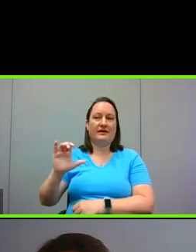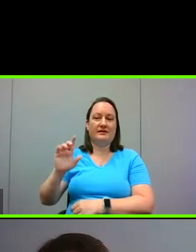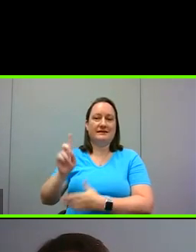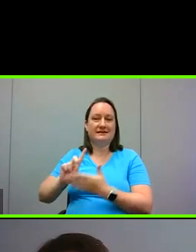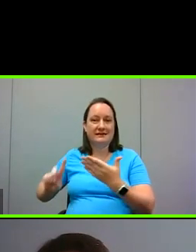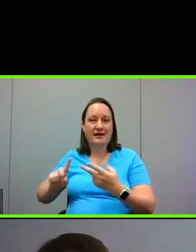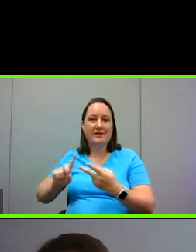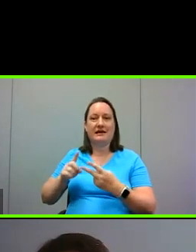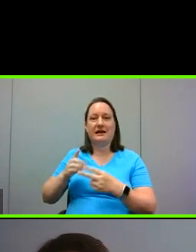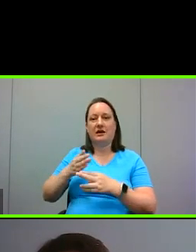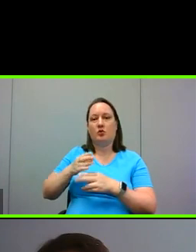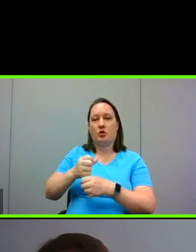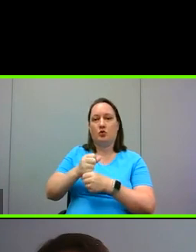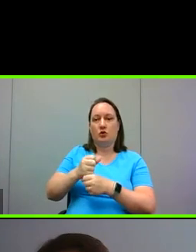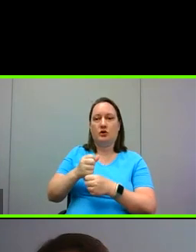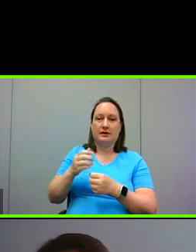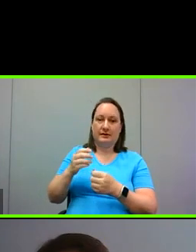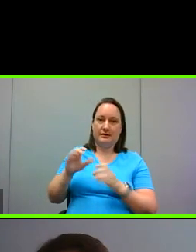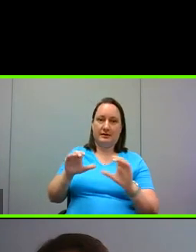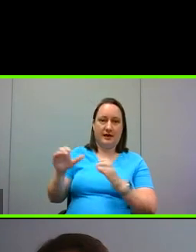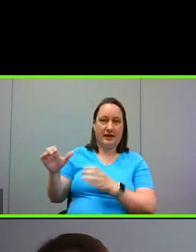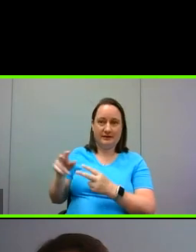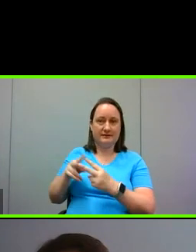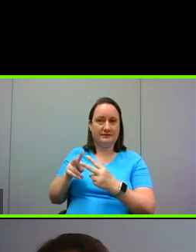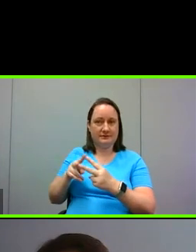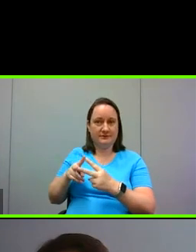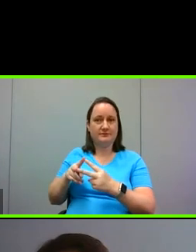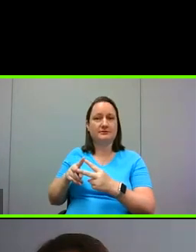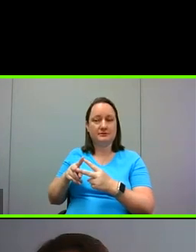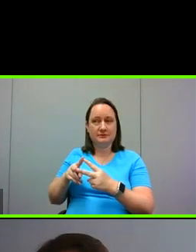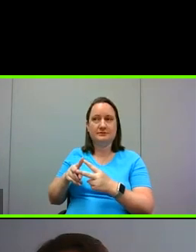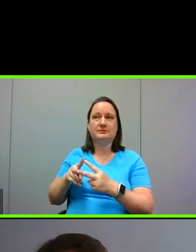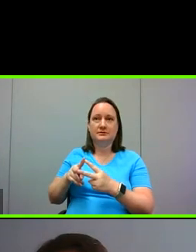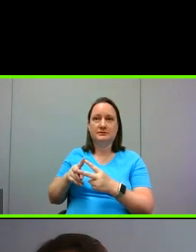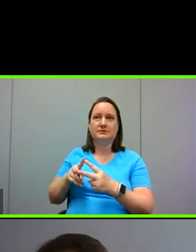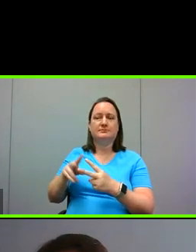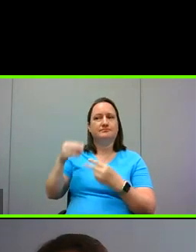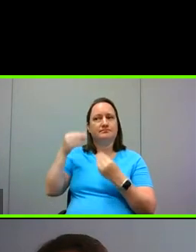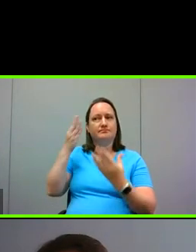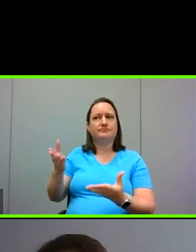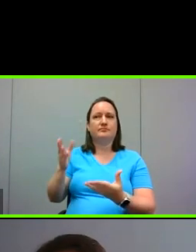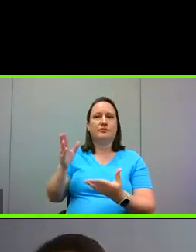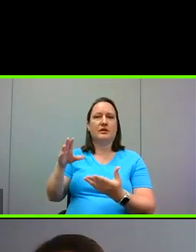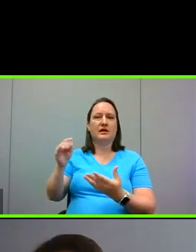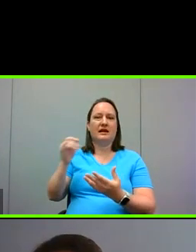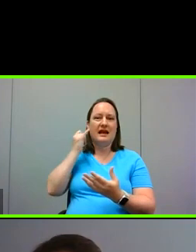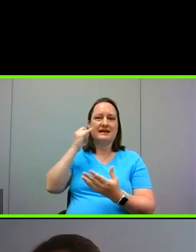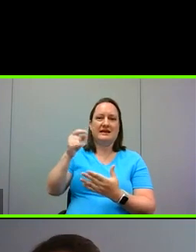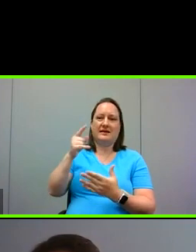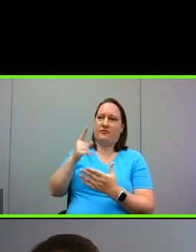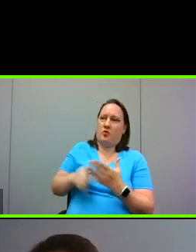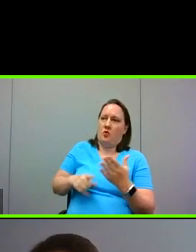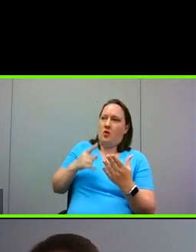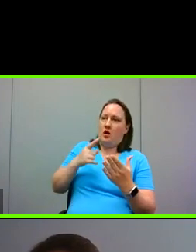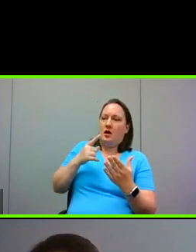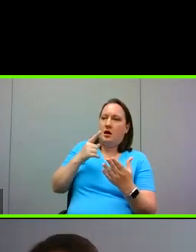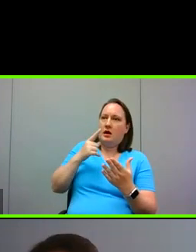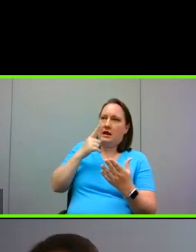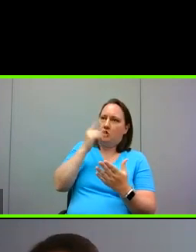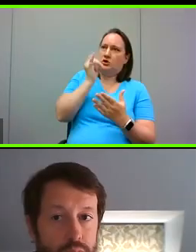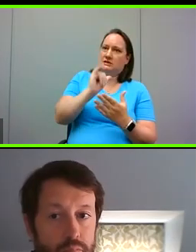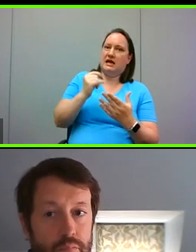class to give them an idea of what it's like to have a career in design,